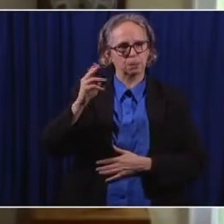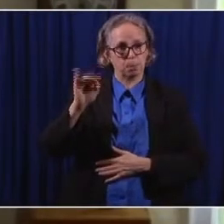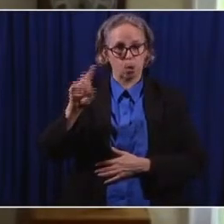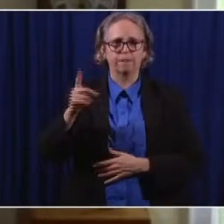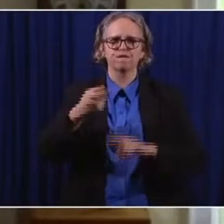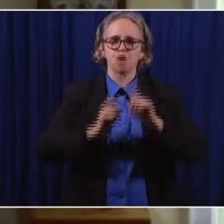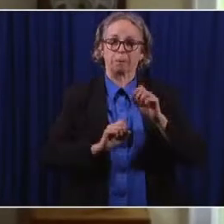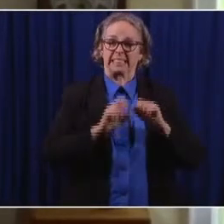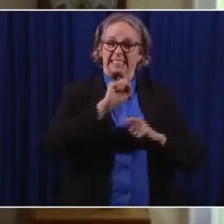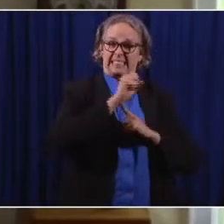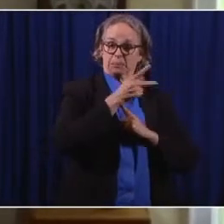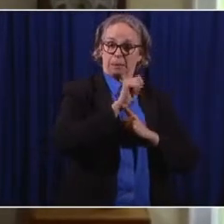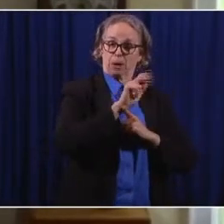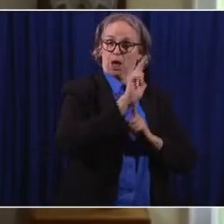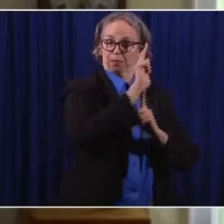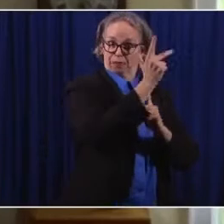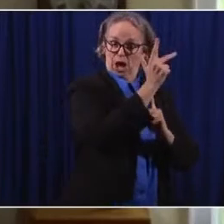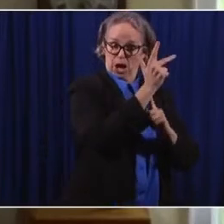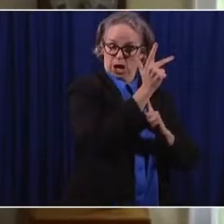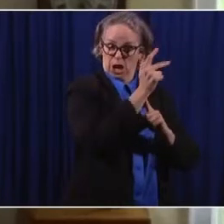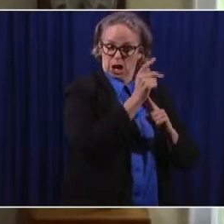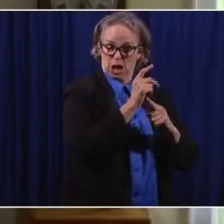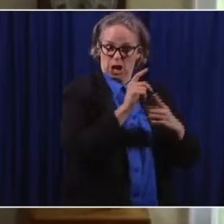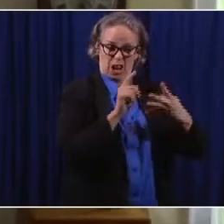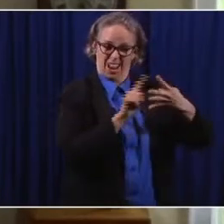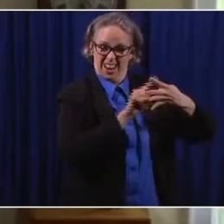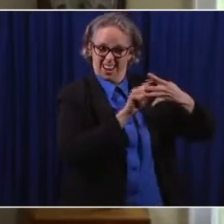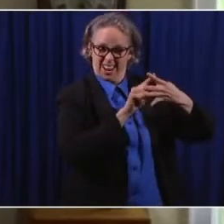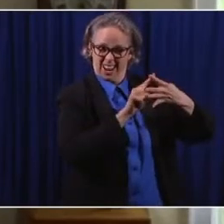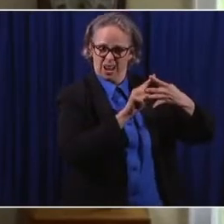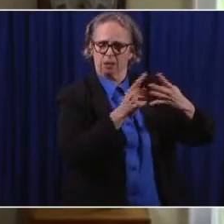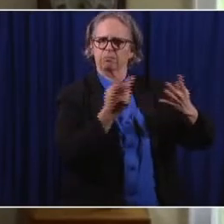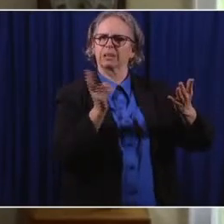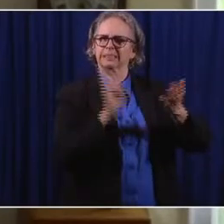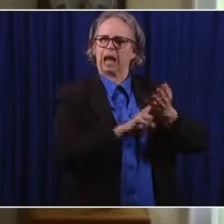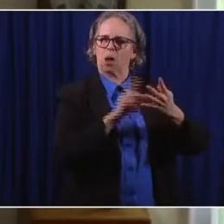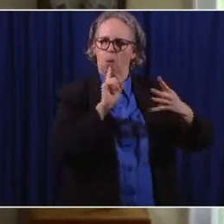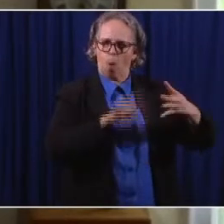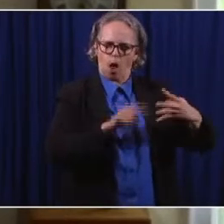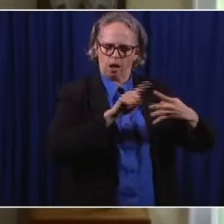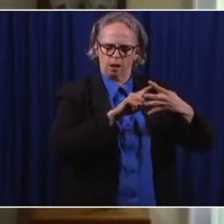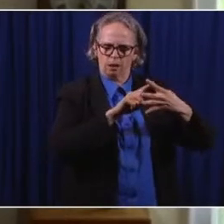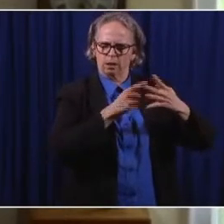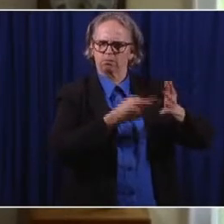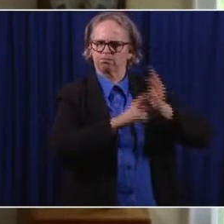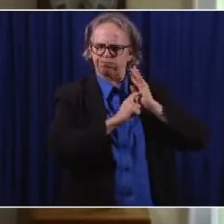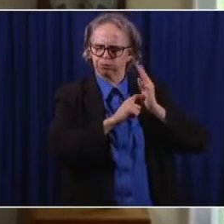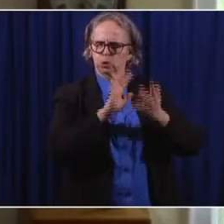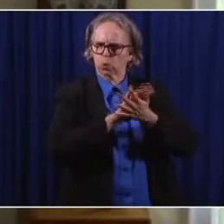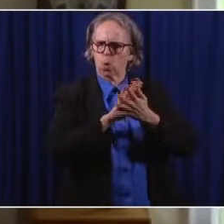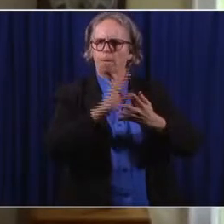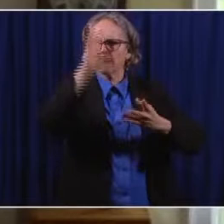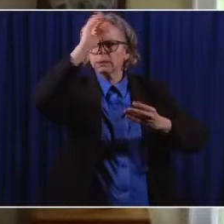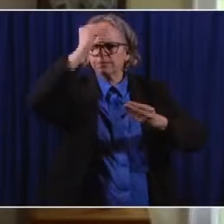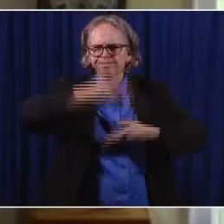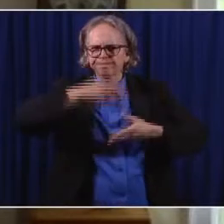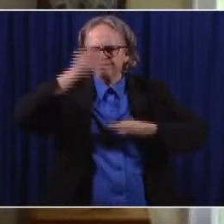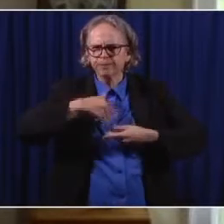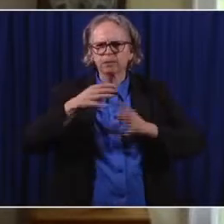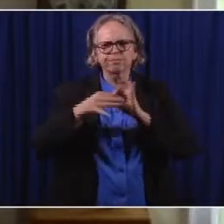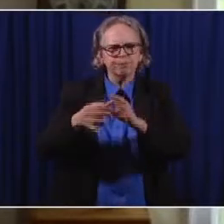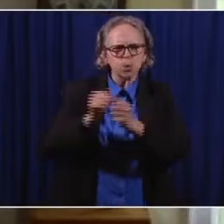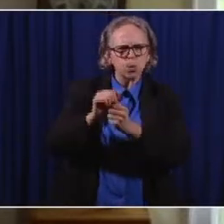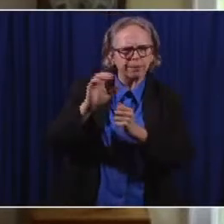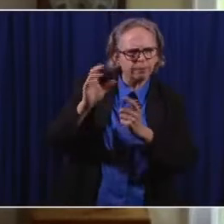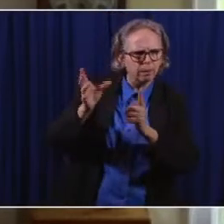order establishing a reporting process for schools when they have COVID cases. In addition to notifying parents, schools are required to report